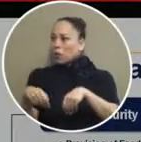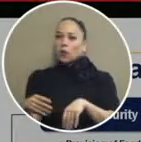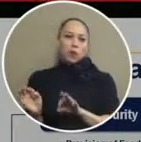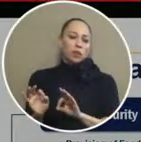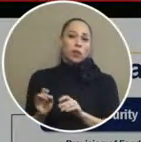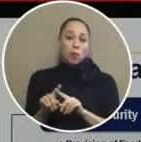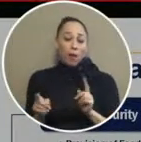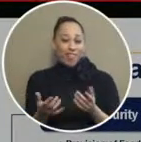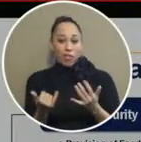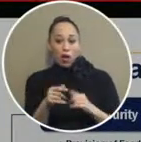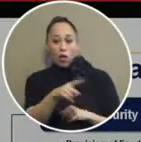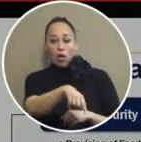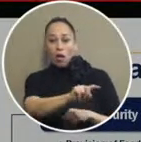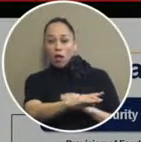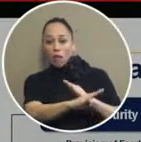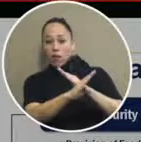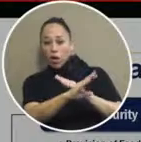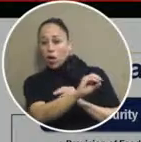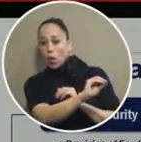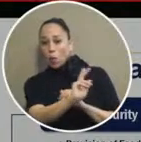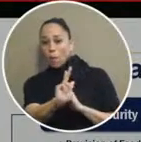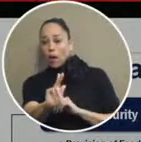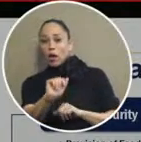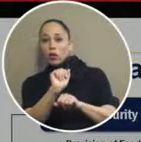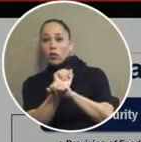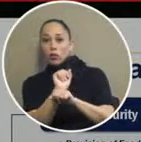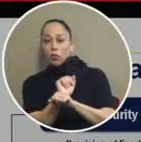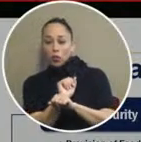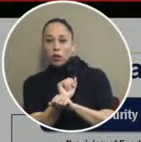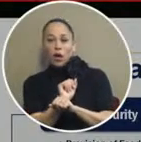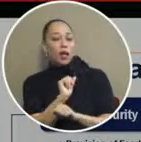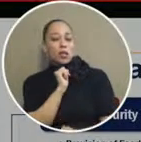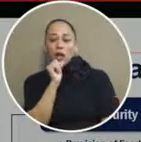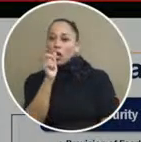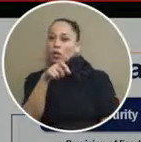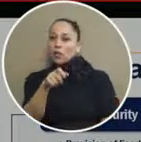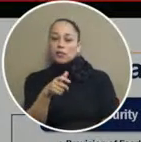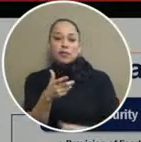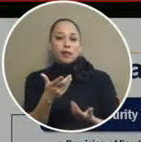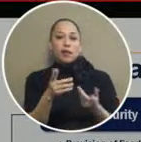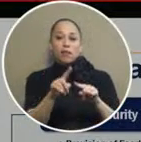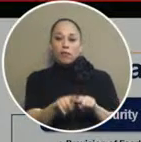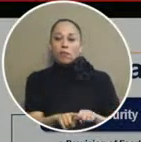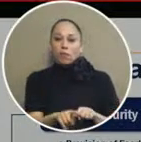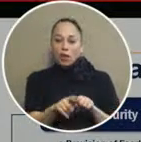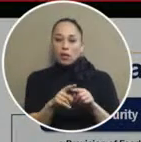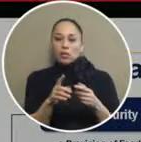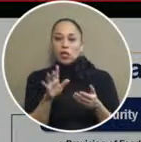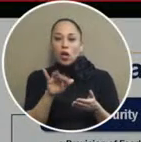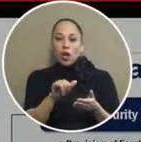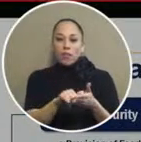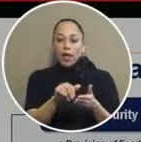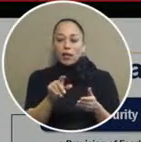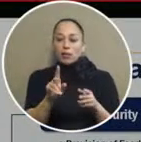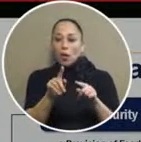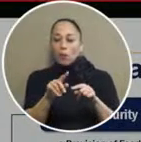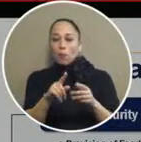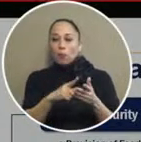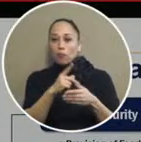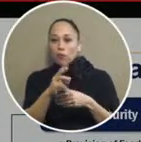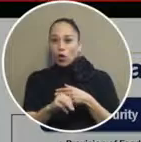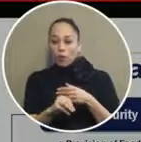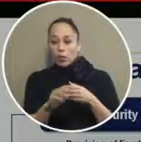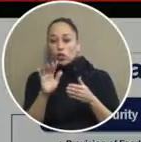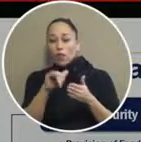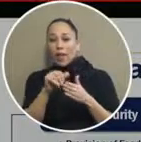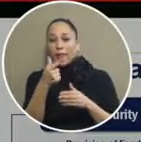other folks from getting back into the workforce and not necessarily having to depend so heavily on these other programs. So the gap assistance